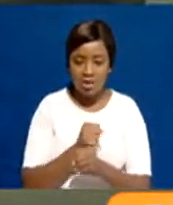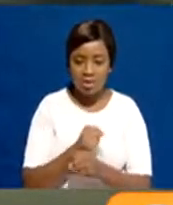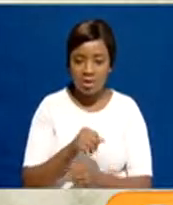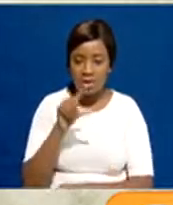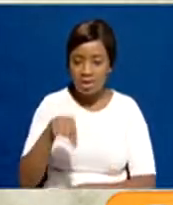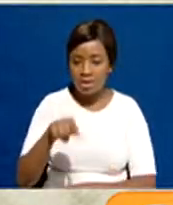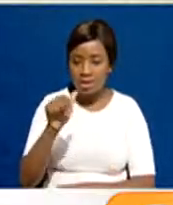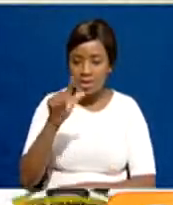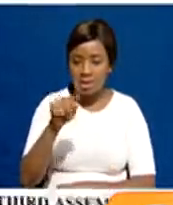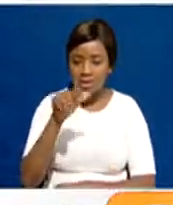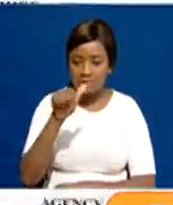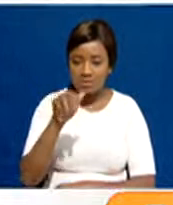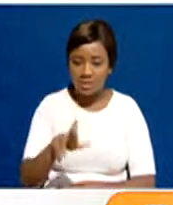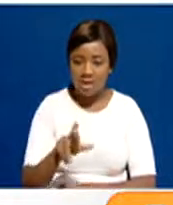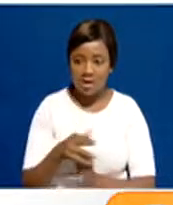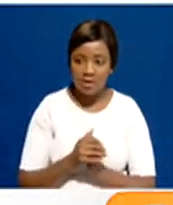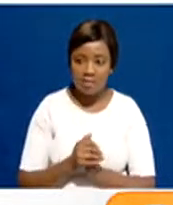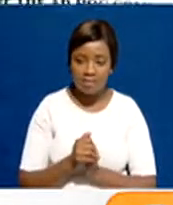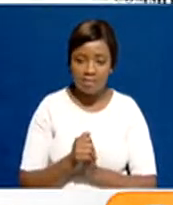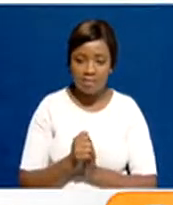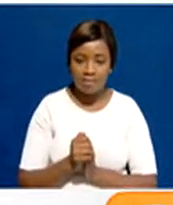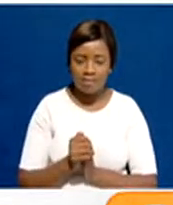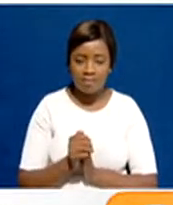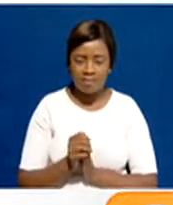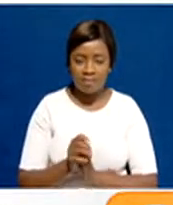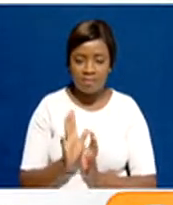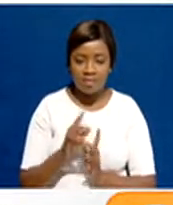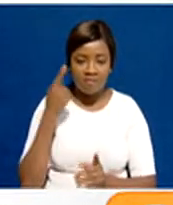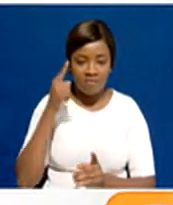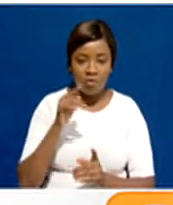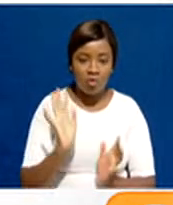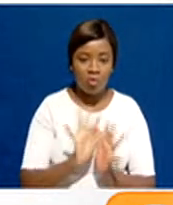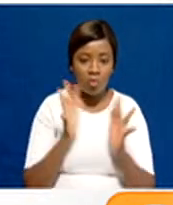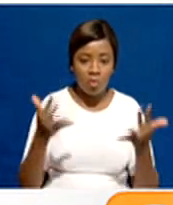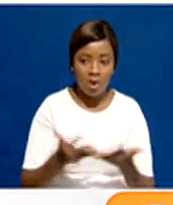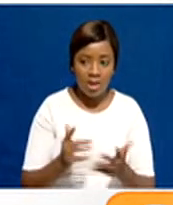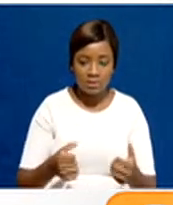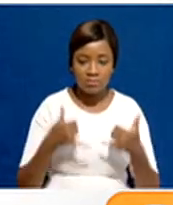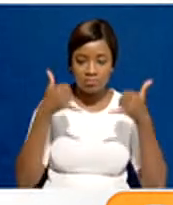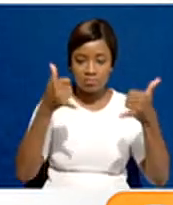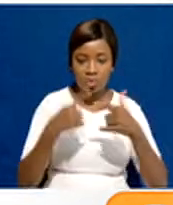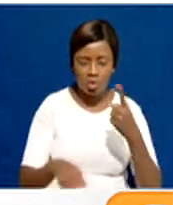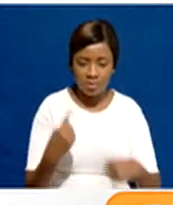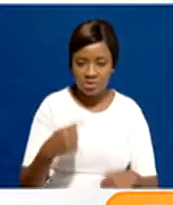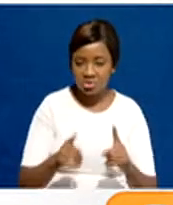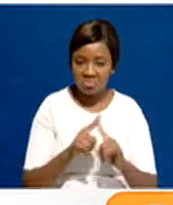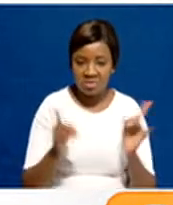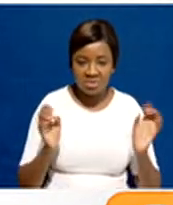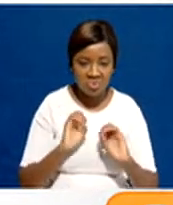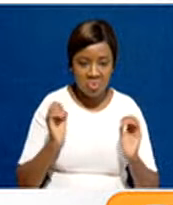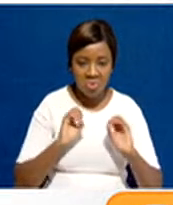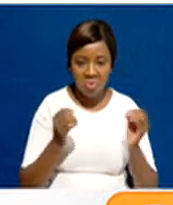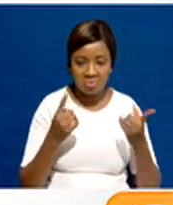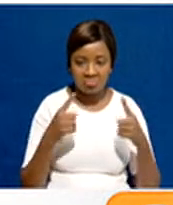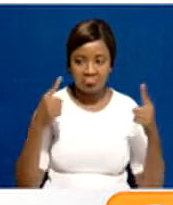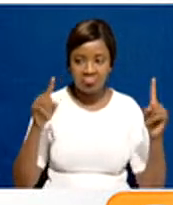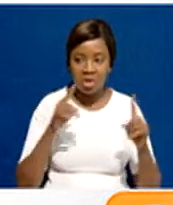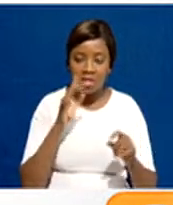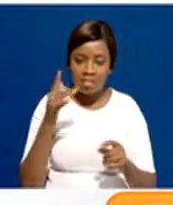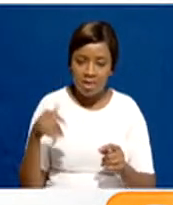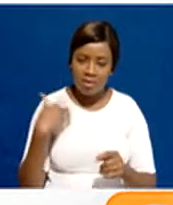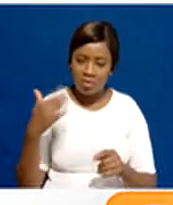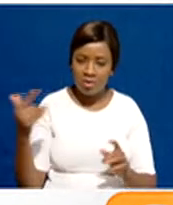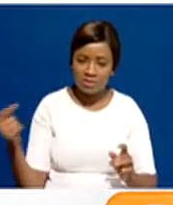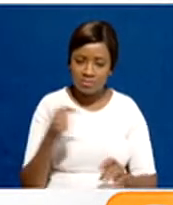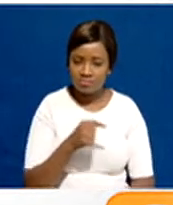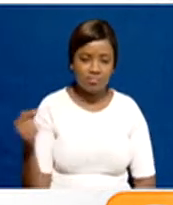The communicated date of travel came and passed, but nothing was communicated to the successful applicants, with their several visits to the